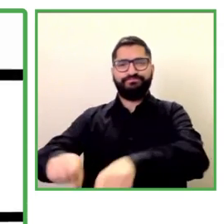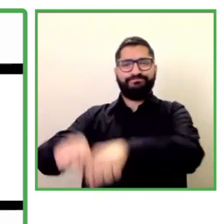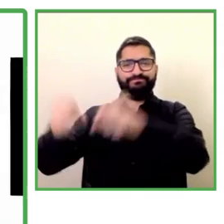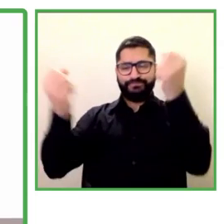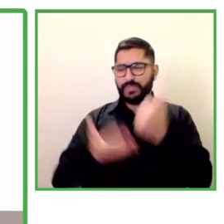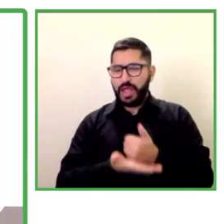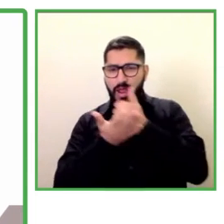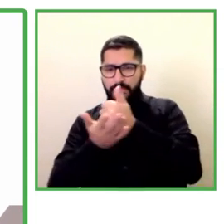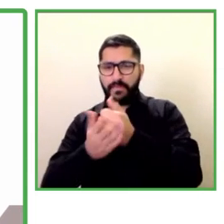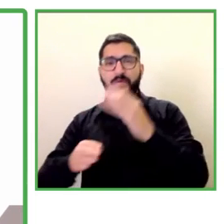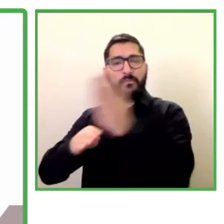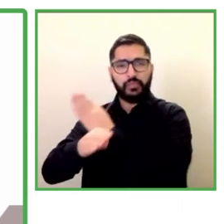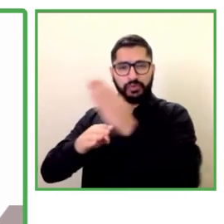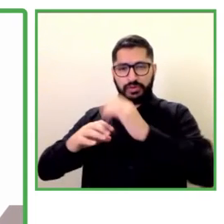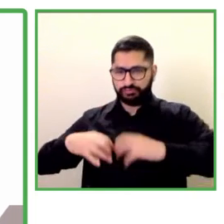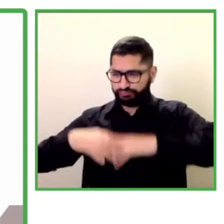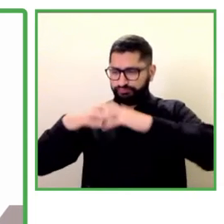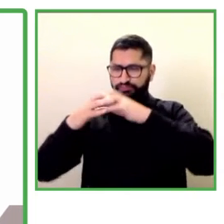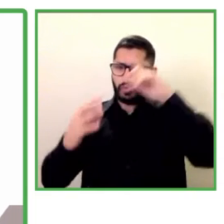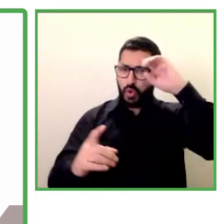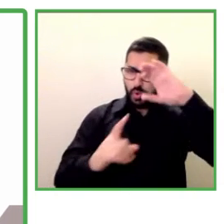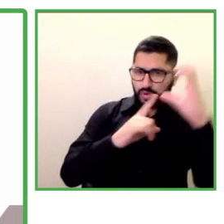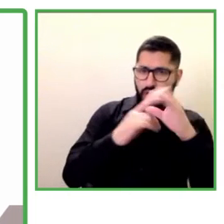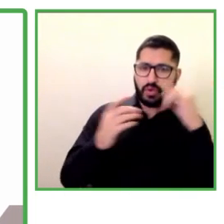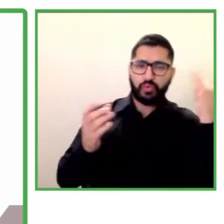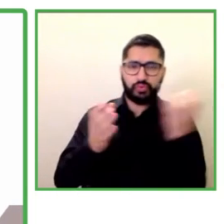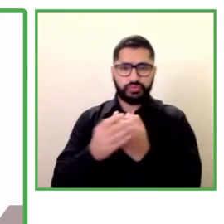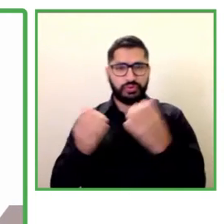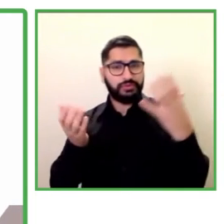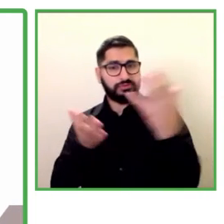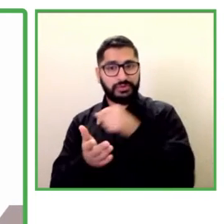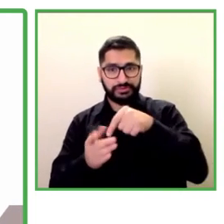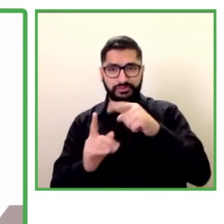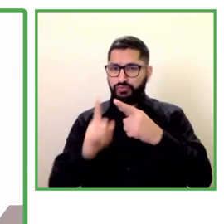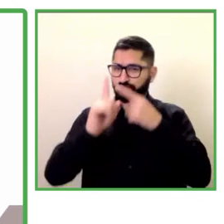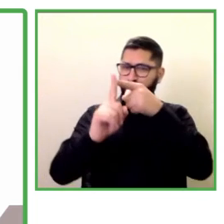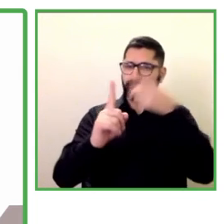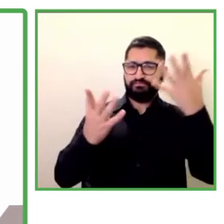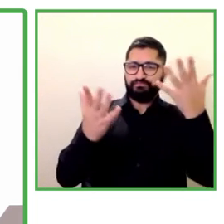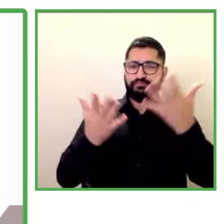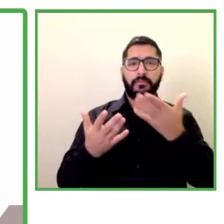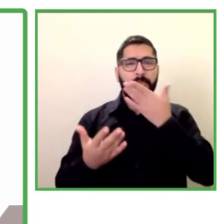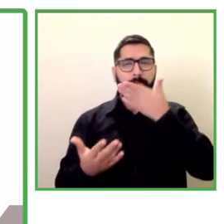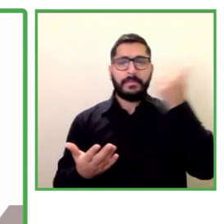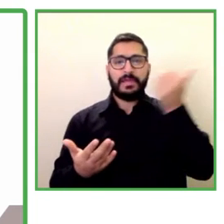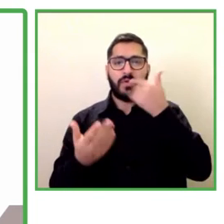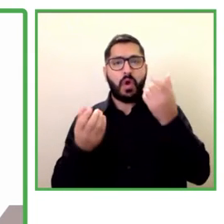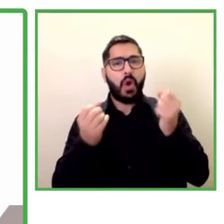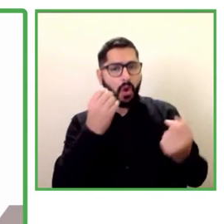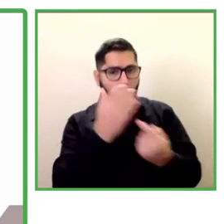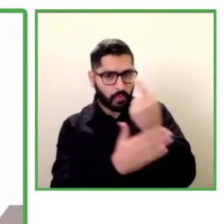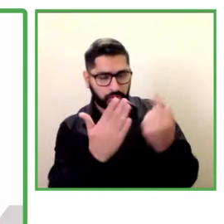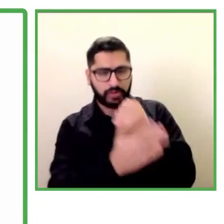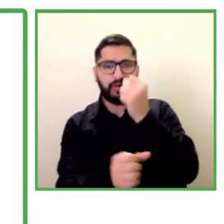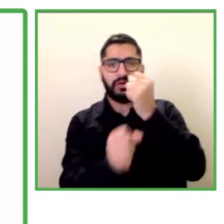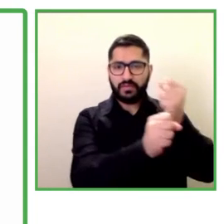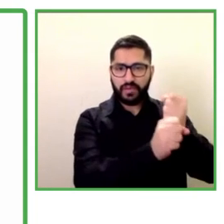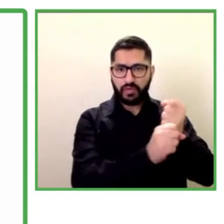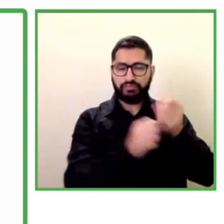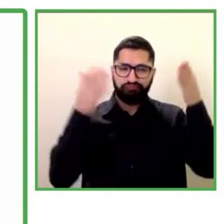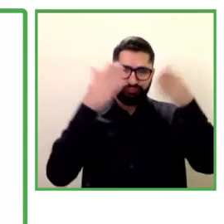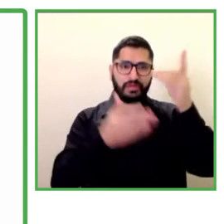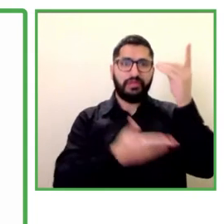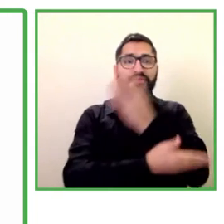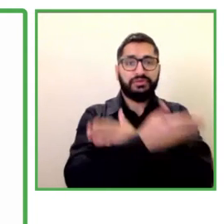inclusion culture in a successful way, and thus not only give better and more work opportunities for people with disabilities, but